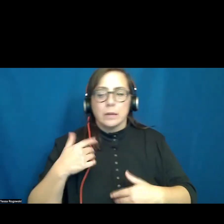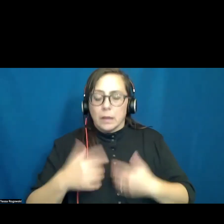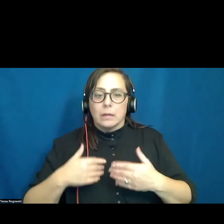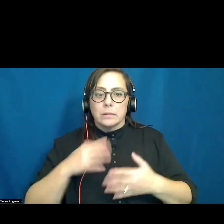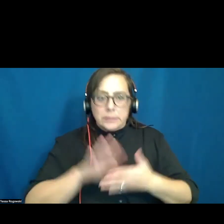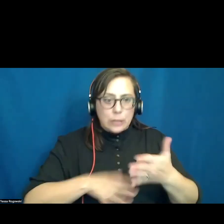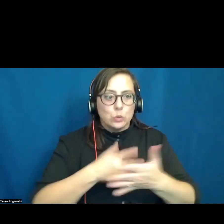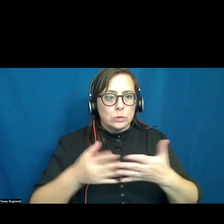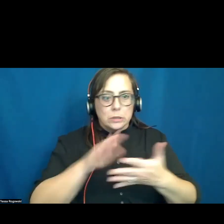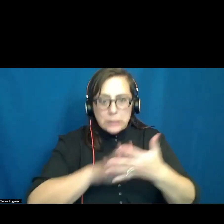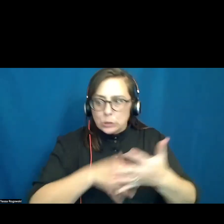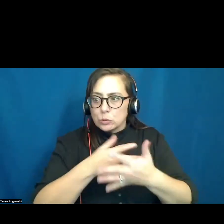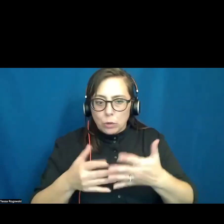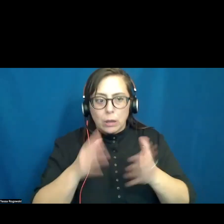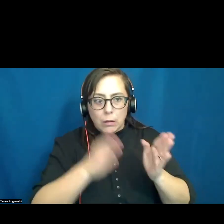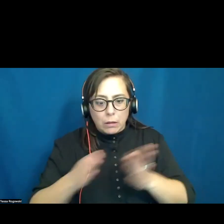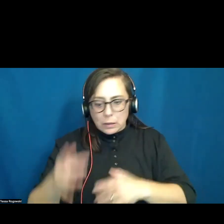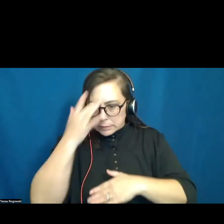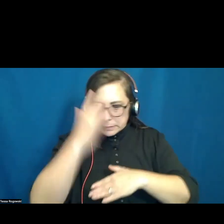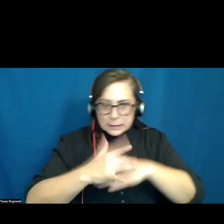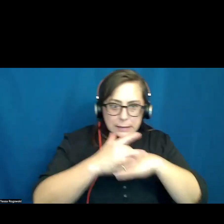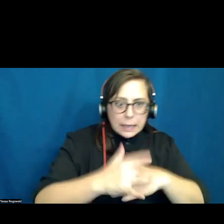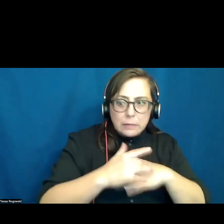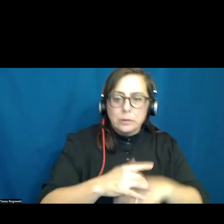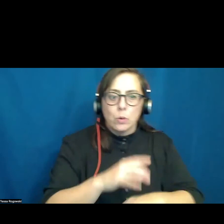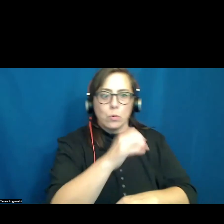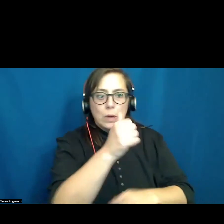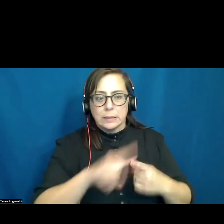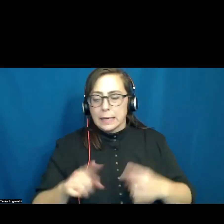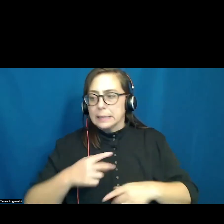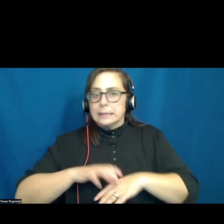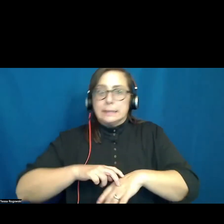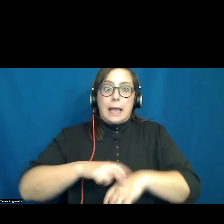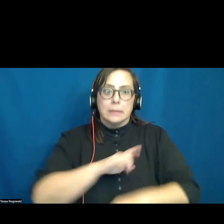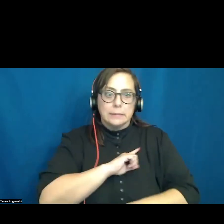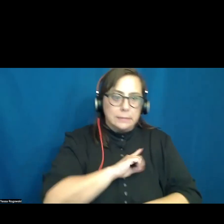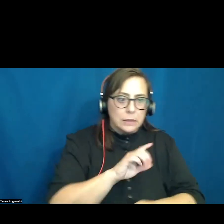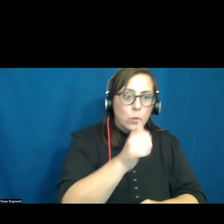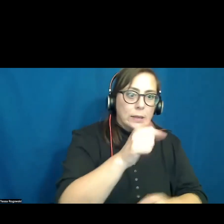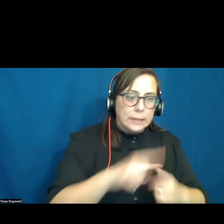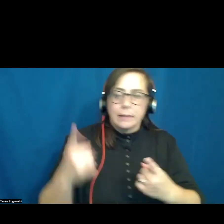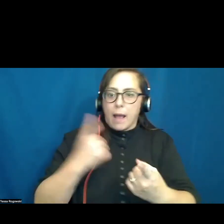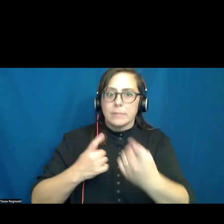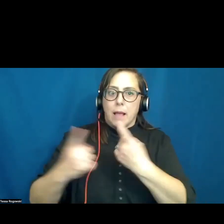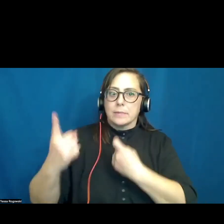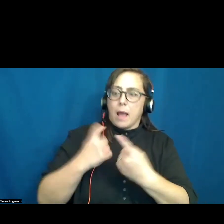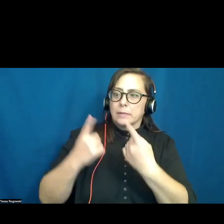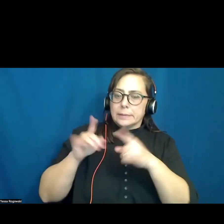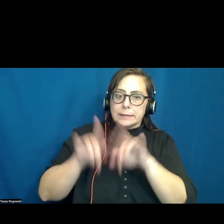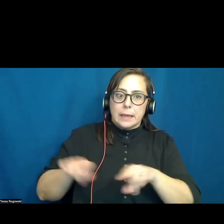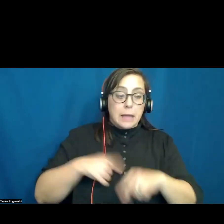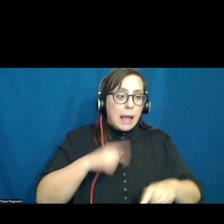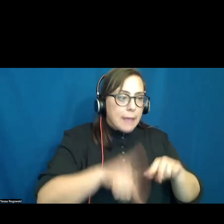tinsel lids, ideation on scale from 1 to 10, anxiety on a scale from 1 to 10, privileges revoked,